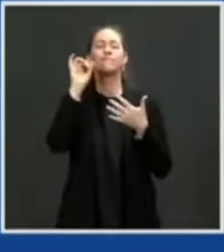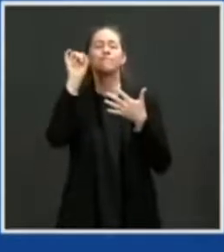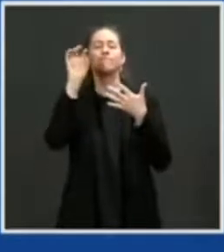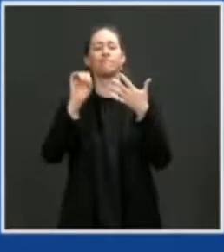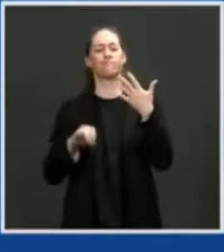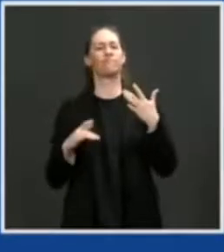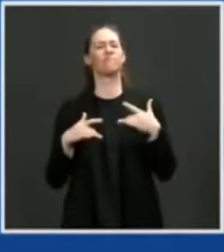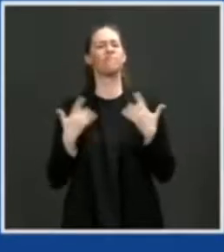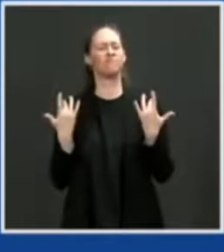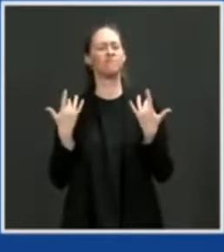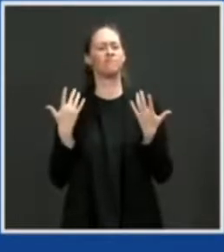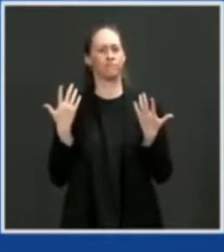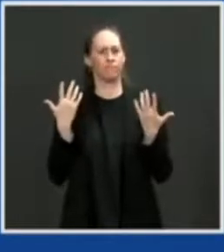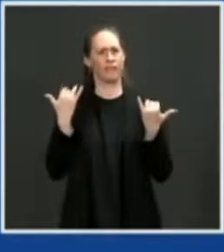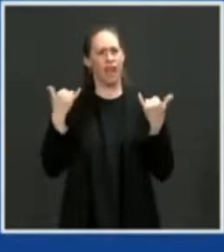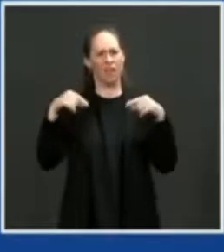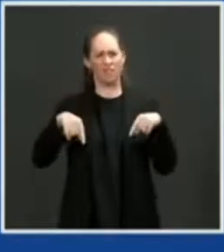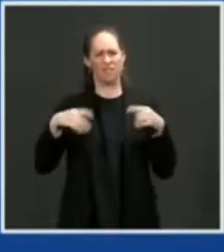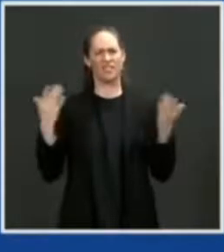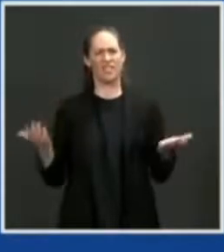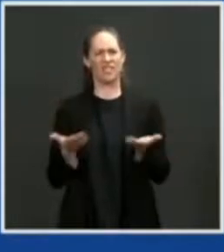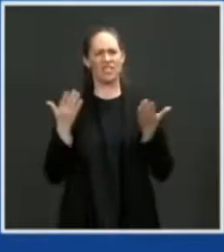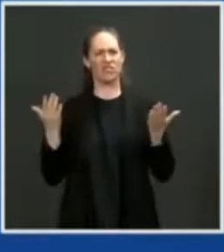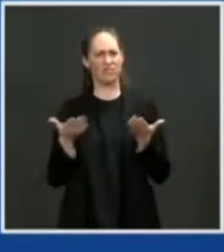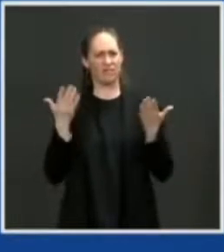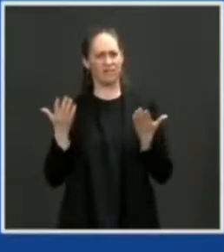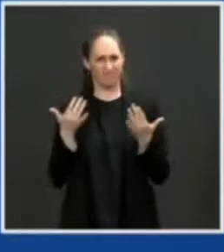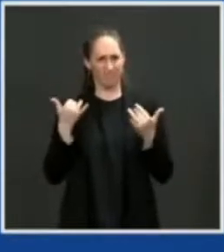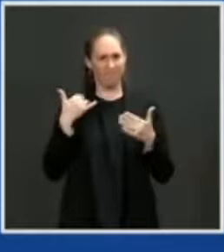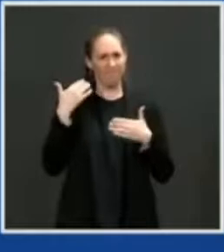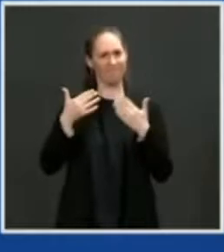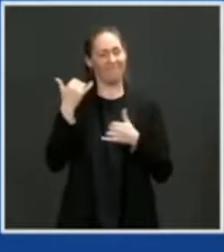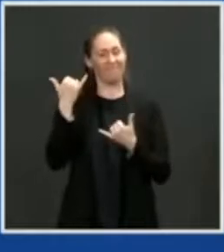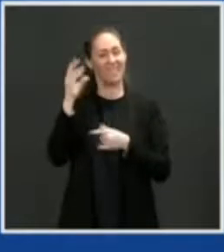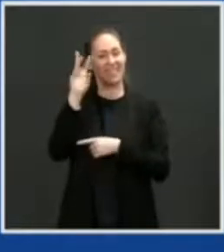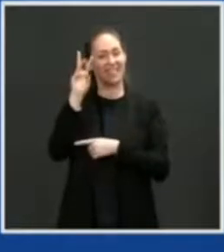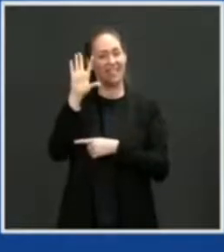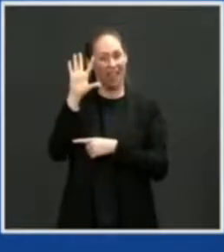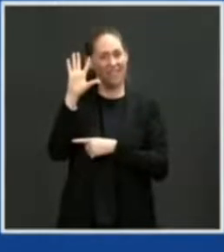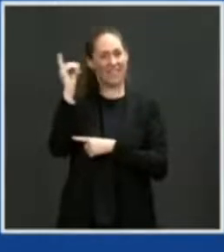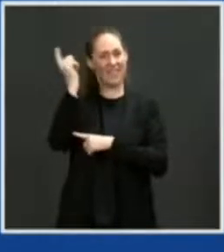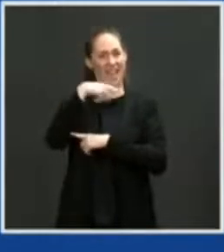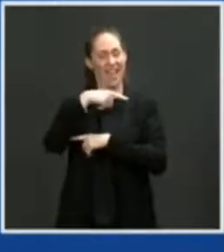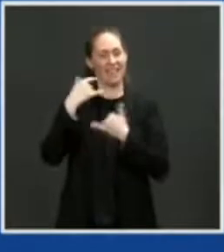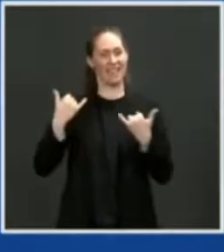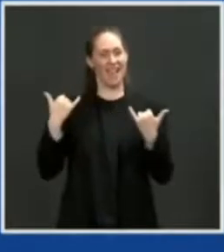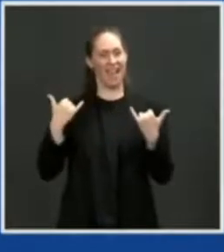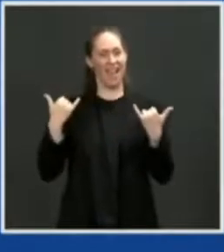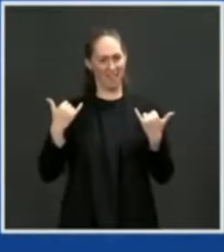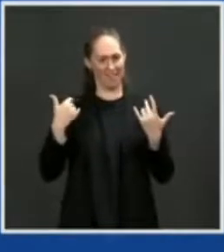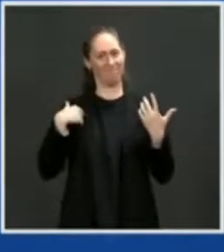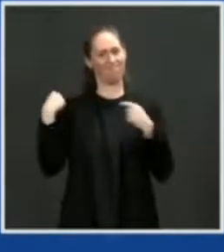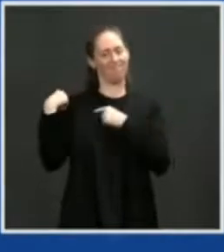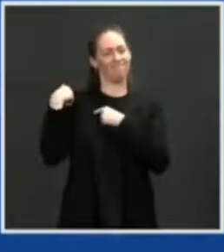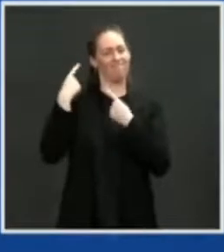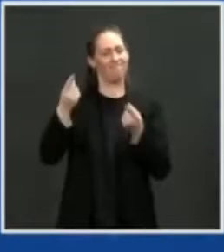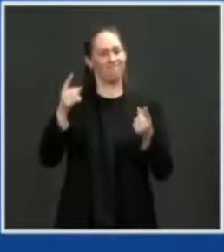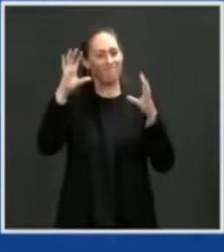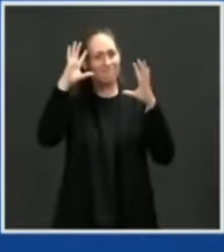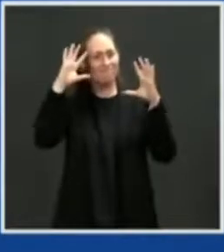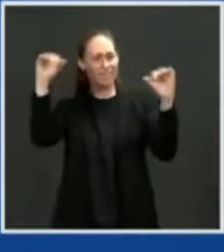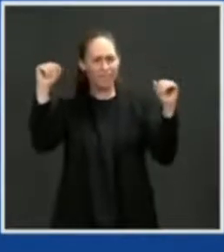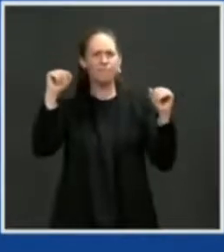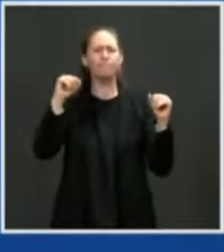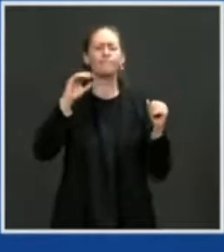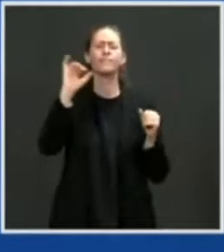On where we stand 65 days into office here. I'm the first president to have a press conference this late in the